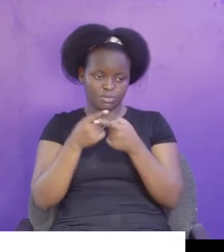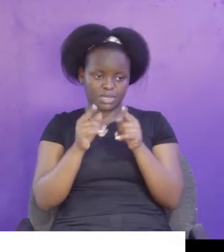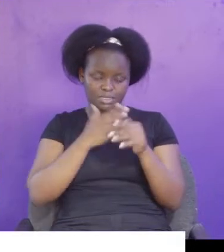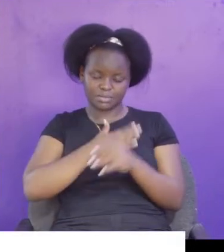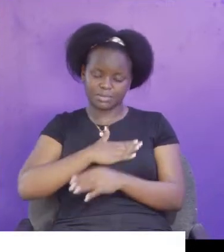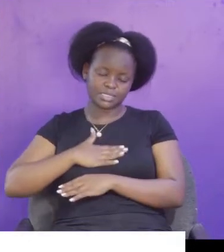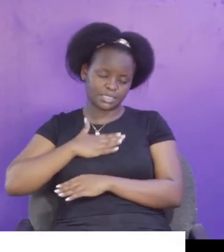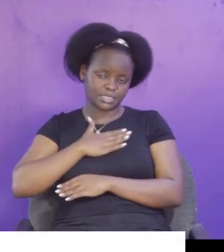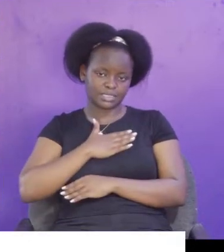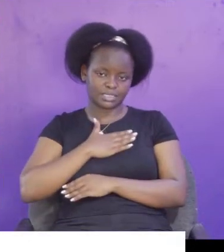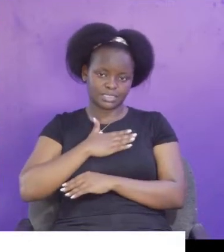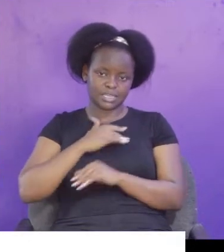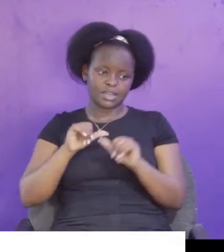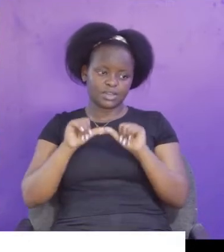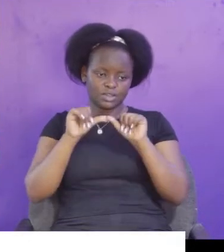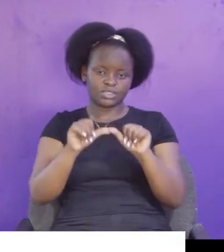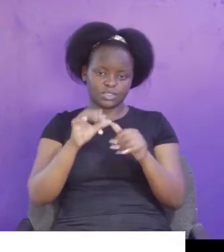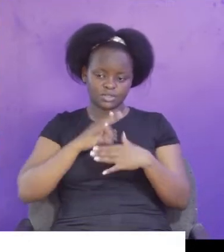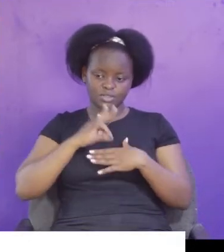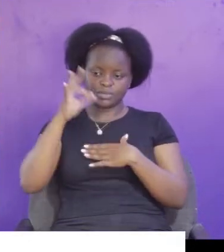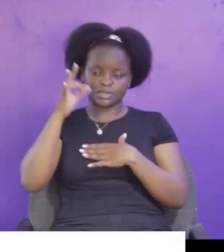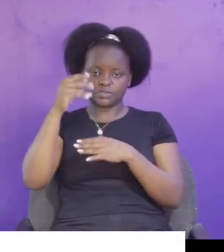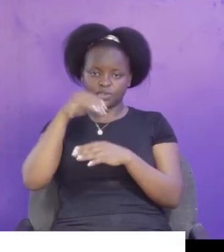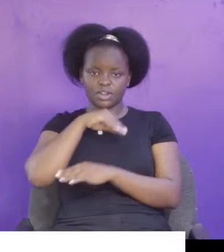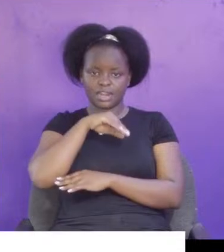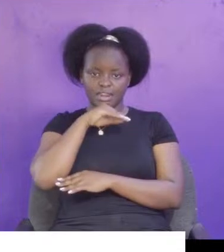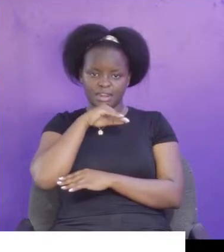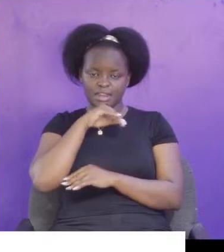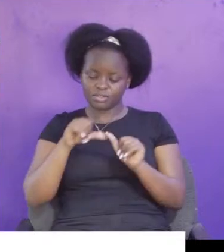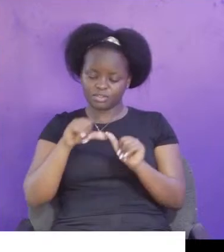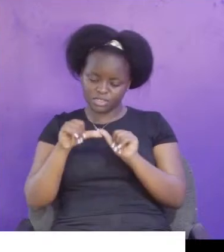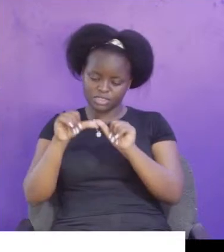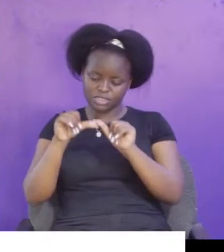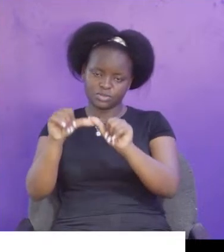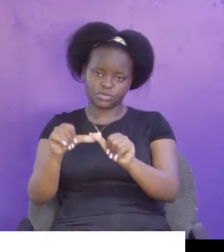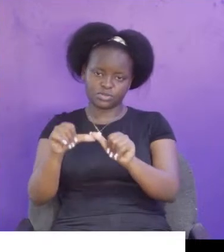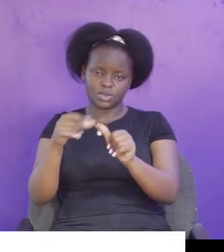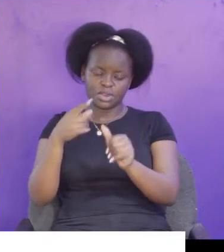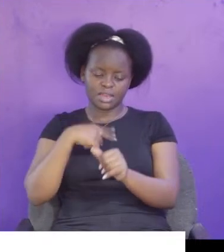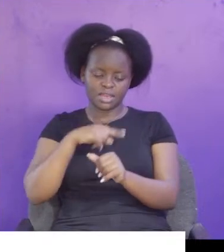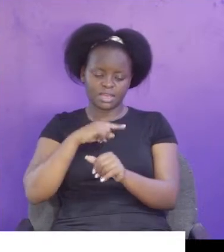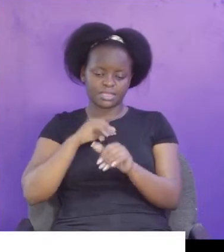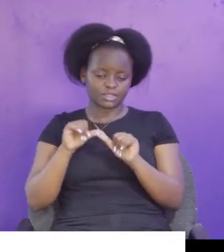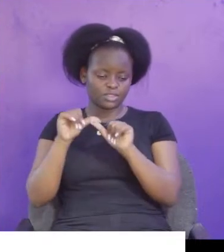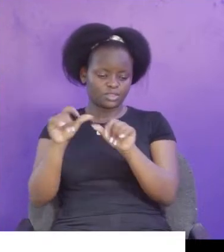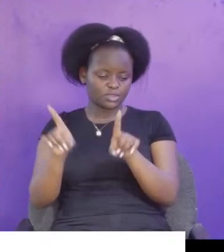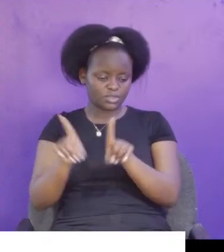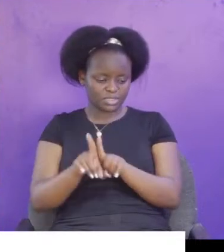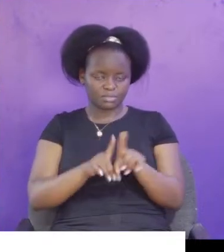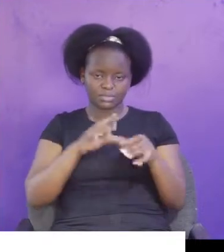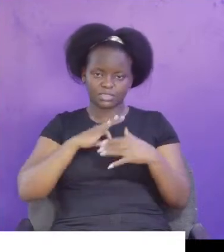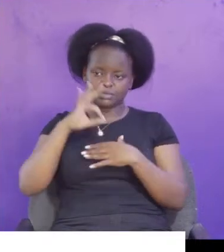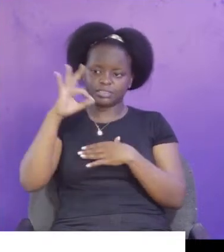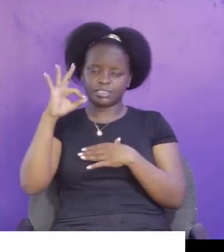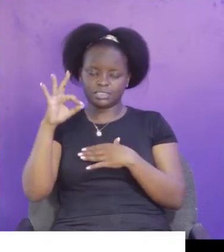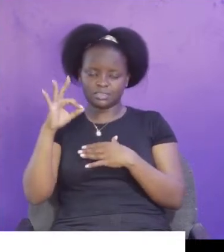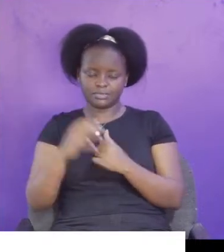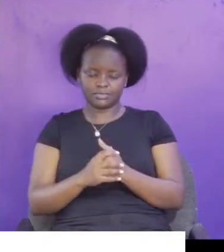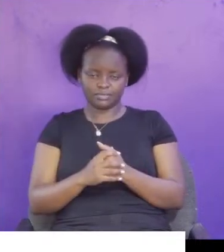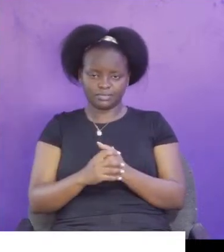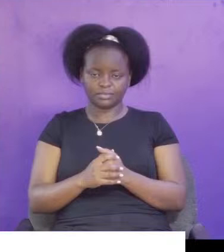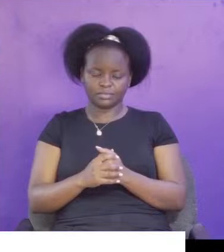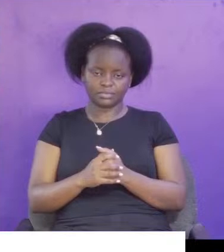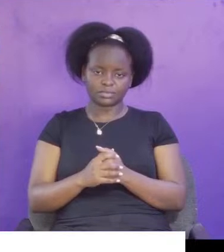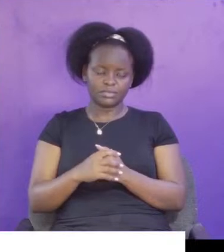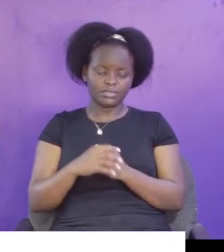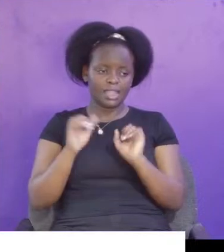keep the spirit of Raila burning. We are going to keep the spirit of Raila burning. You can see Raila